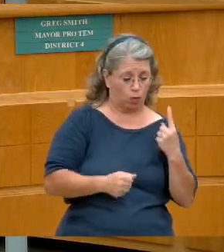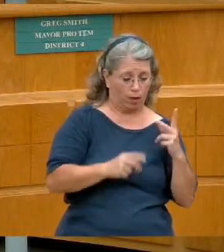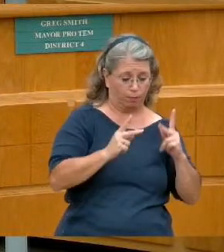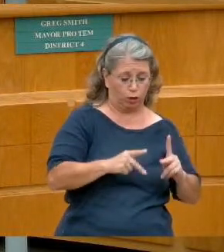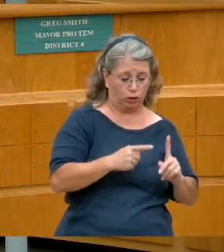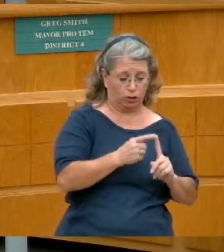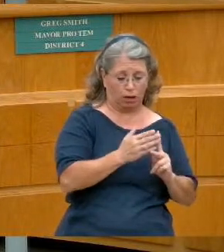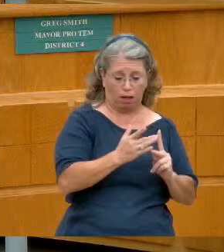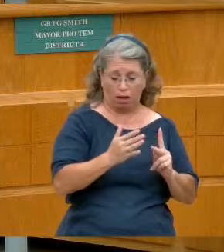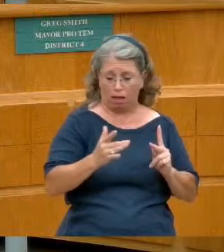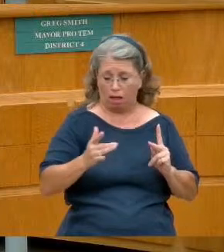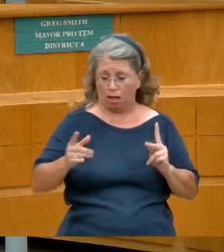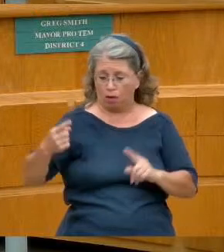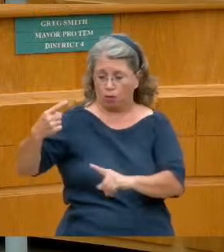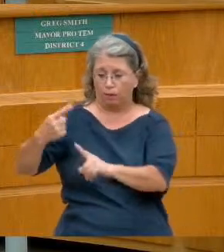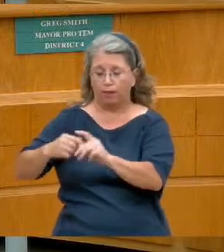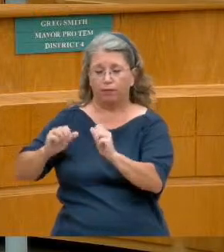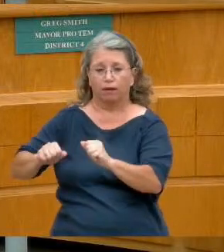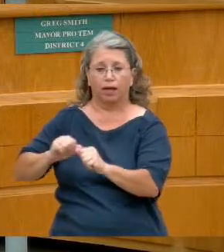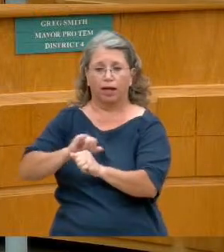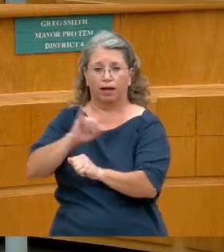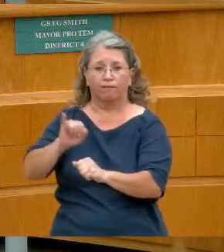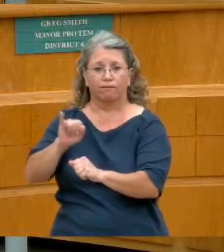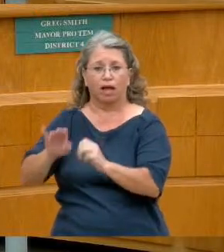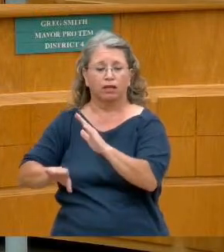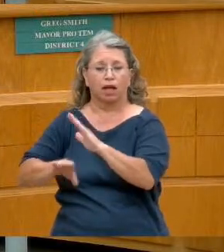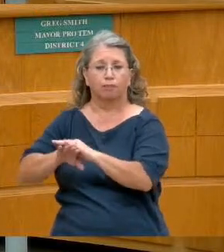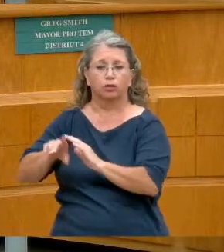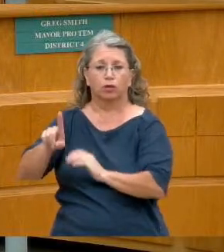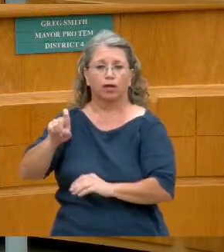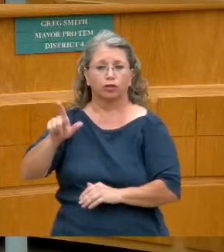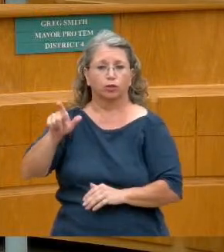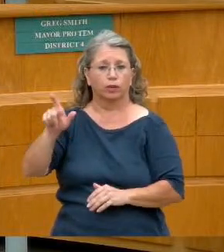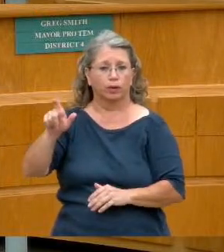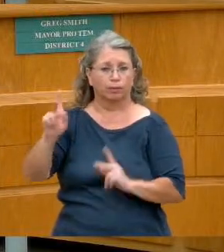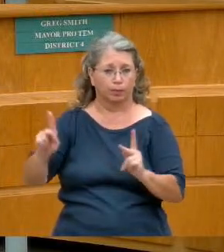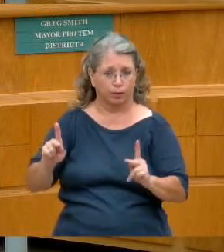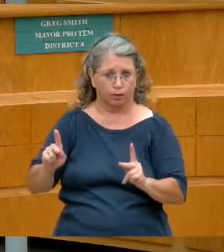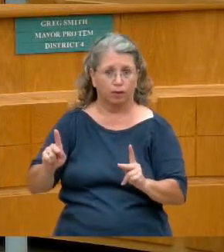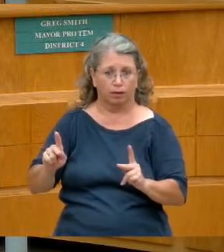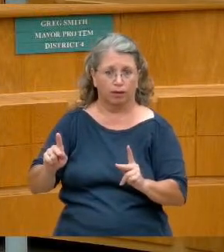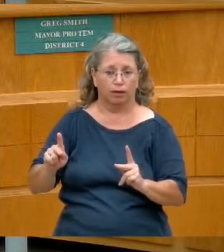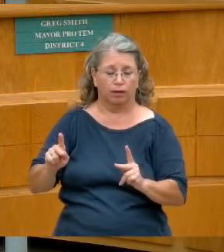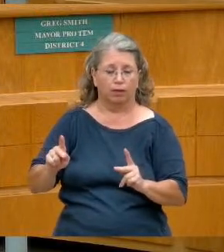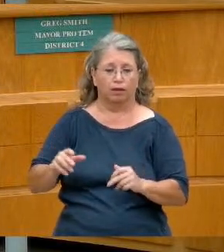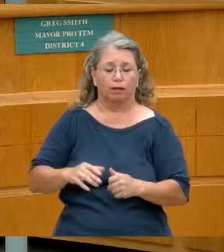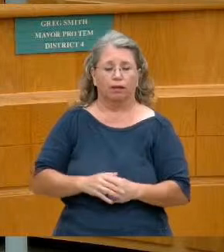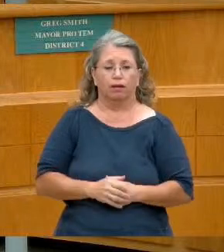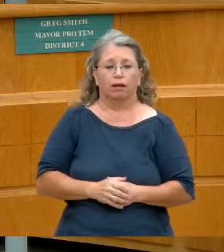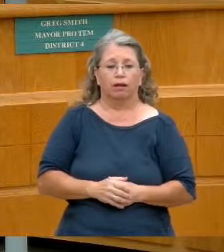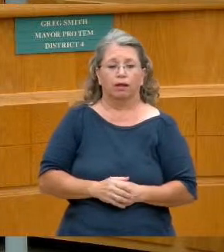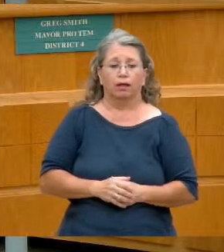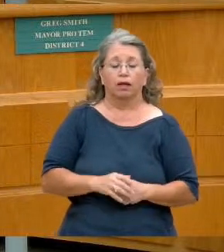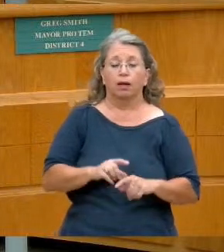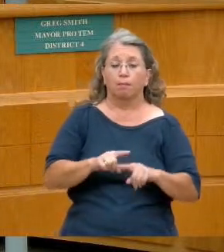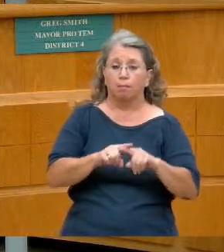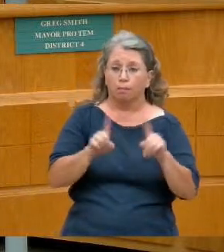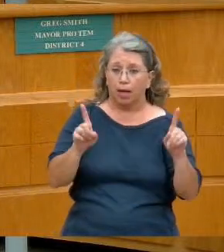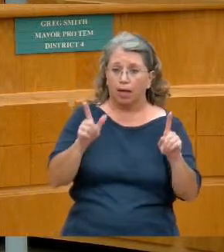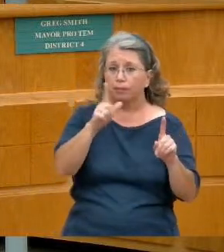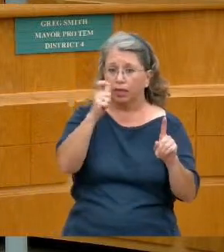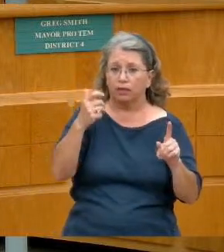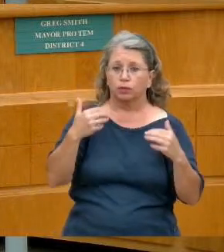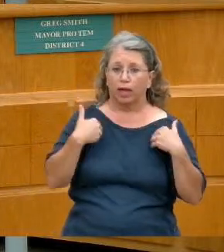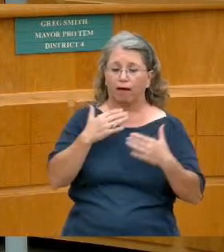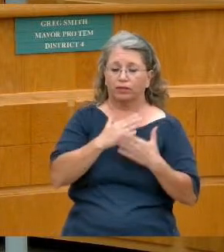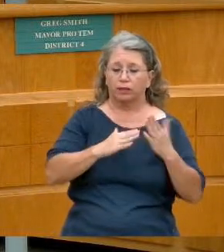infected, you can get up to 121 people infected on average with that high transmission rate. Now, the interventions that are in place, they're designed